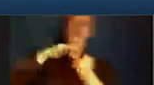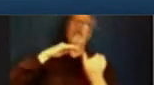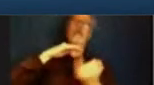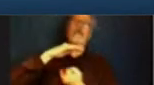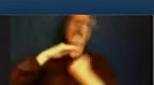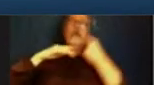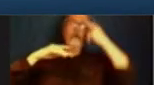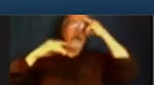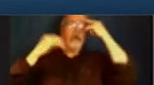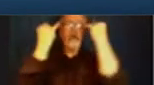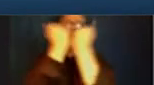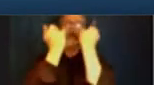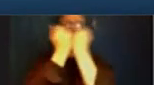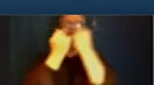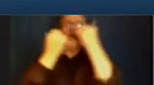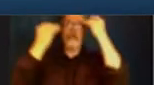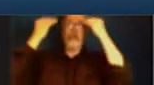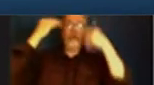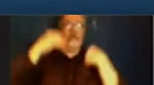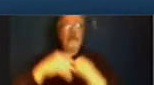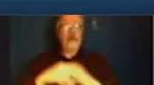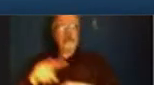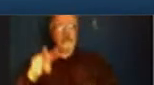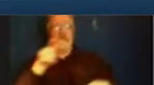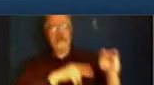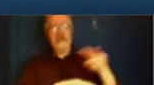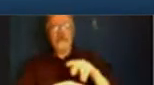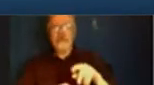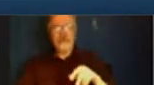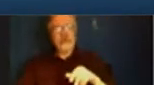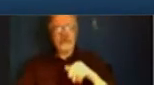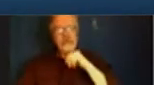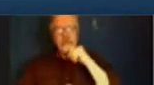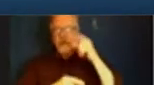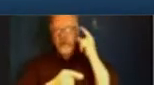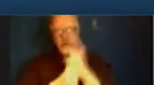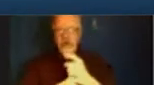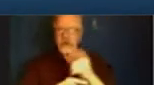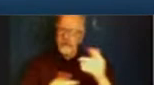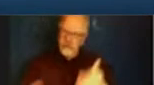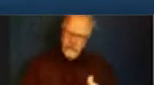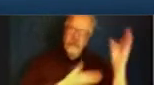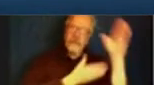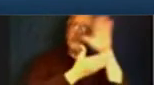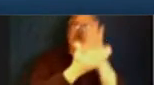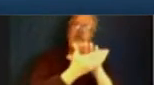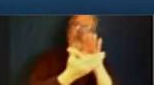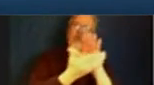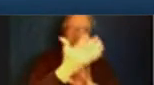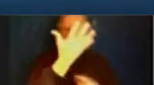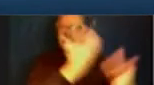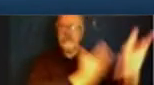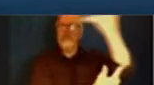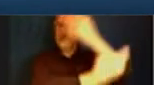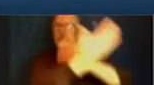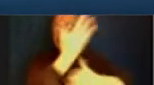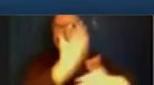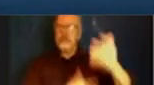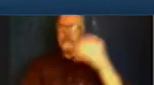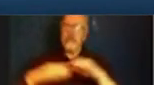in as well. And on balance, we think that that this is the right